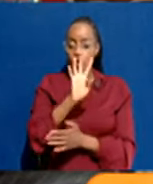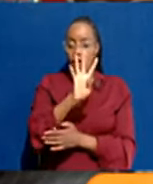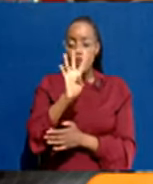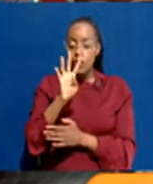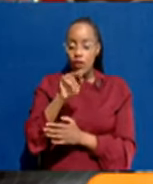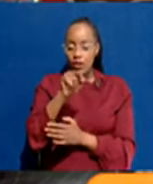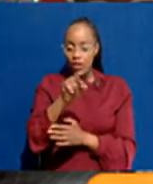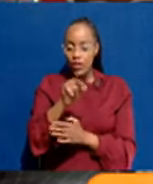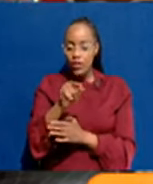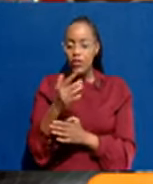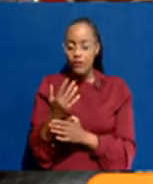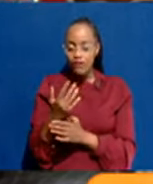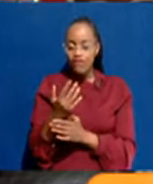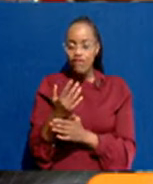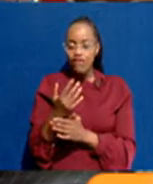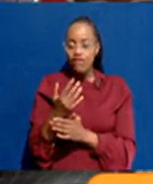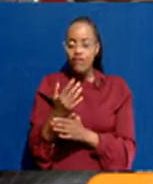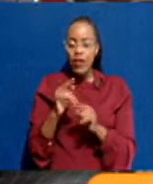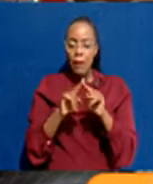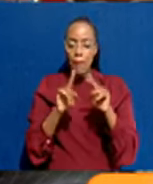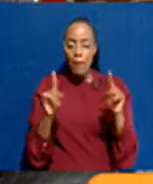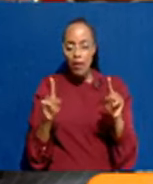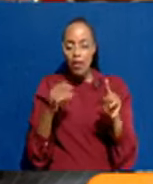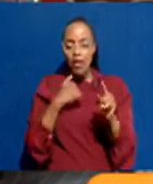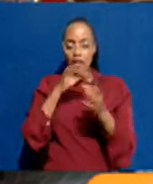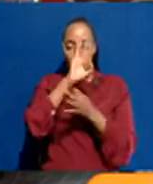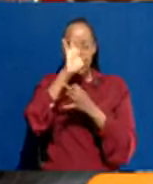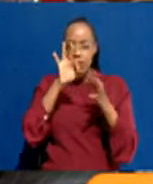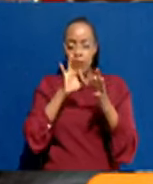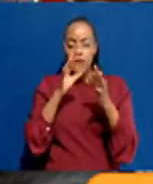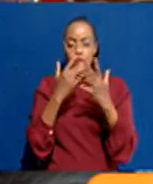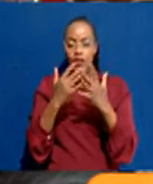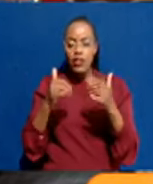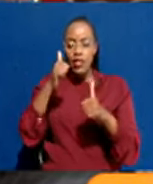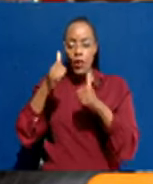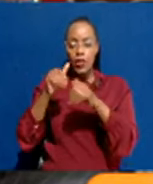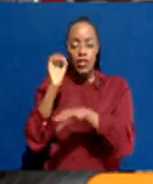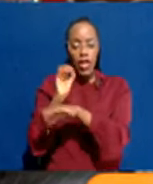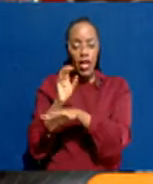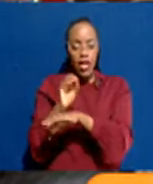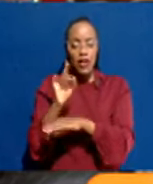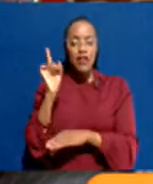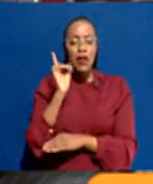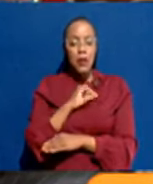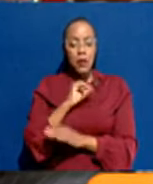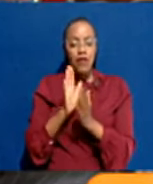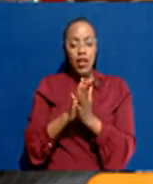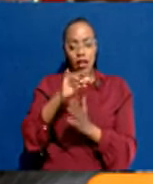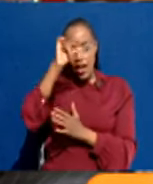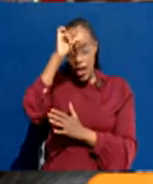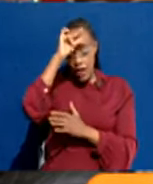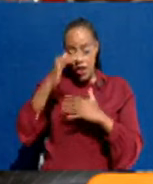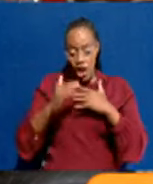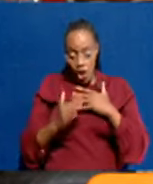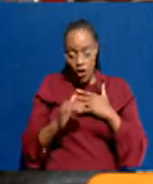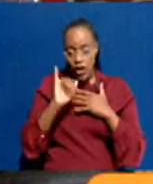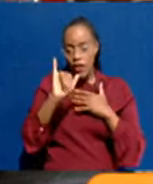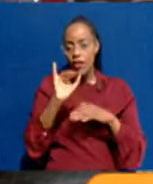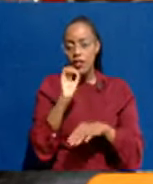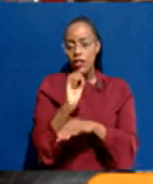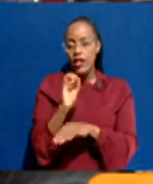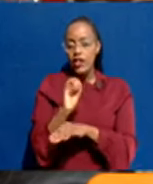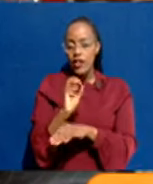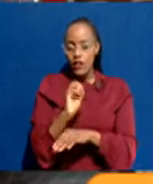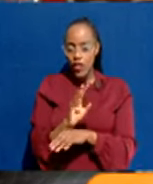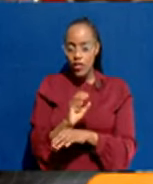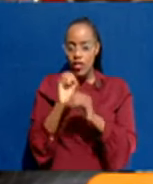portfolios, but there are certain things that I advised, and the government honored that advice.